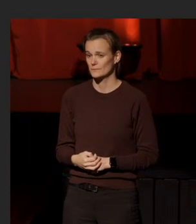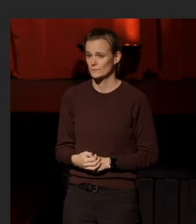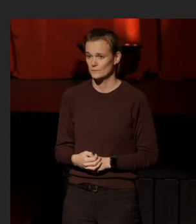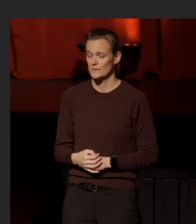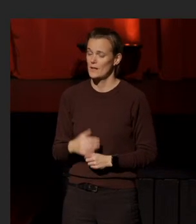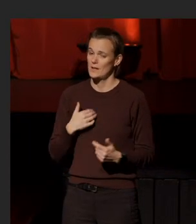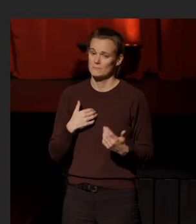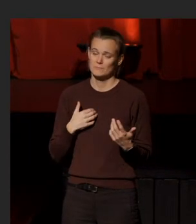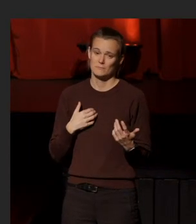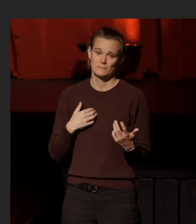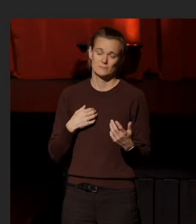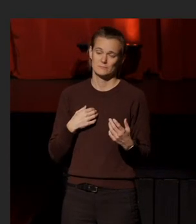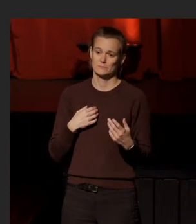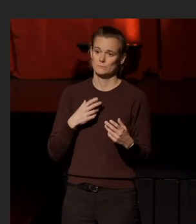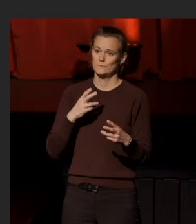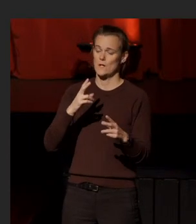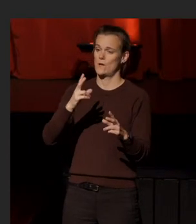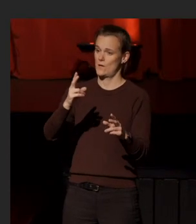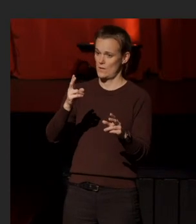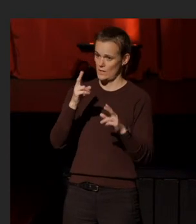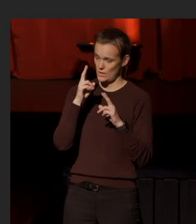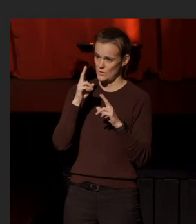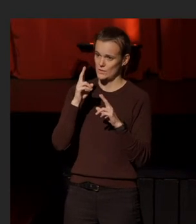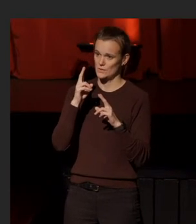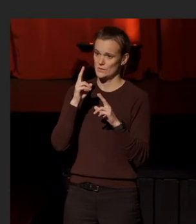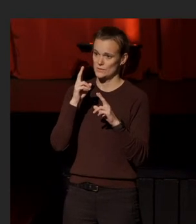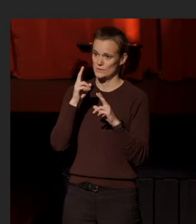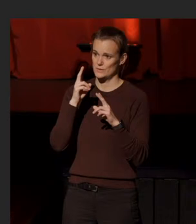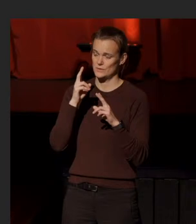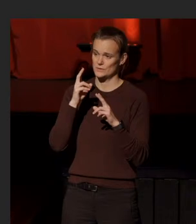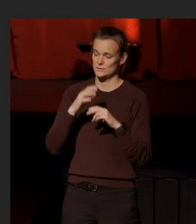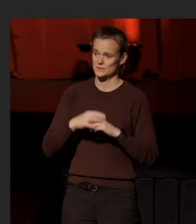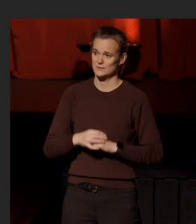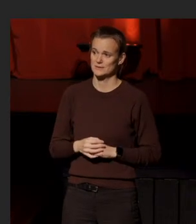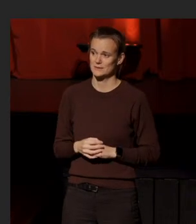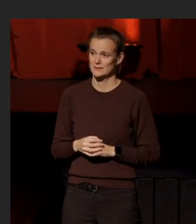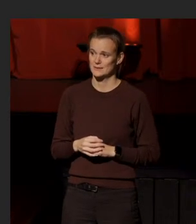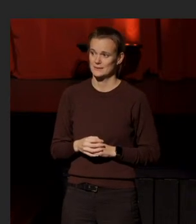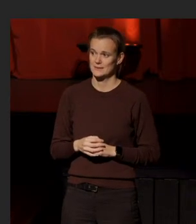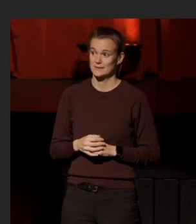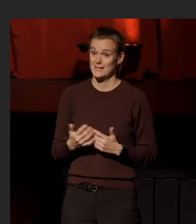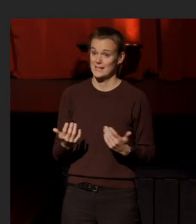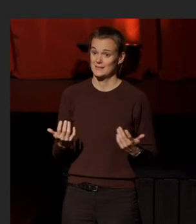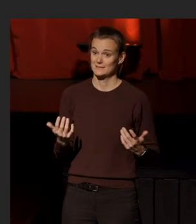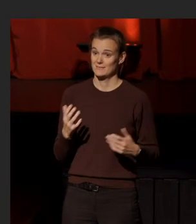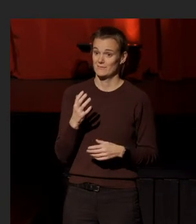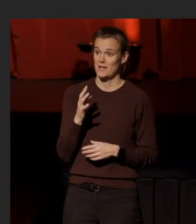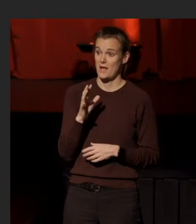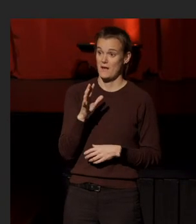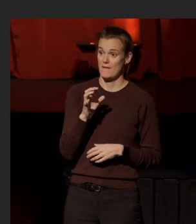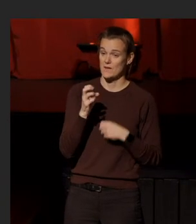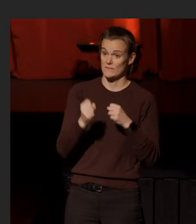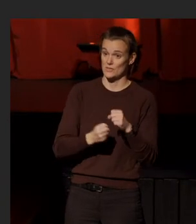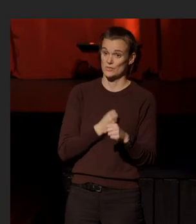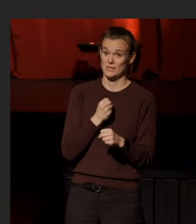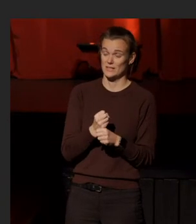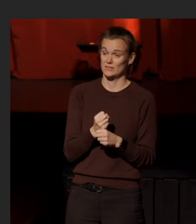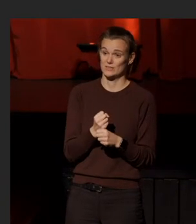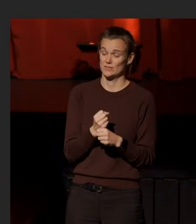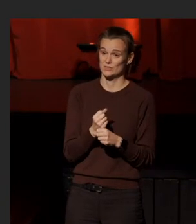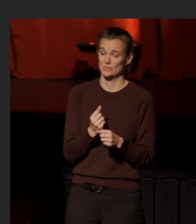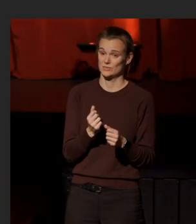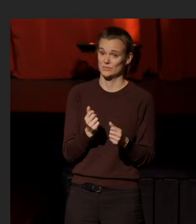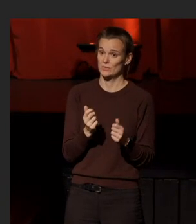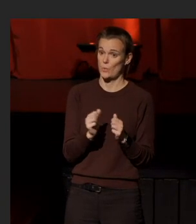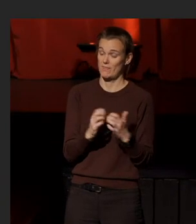honor, especially after 500 years of not having human rights in